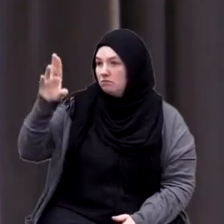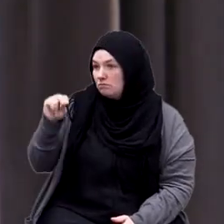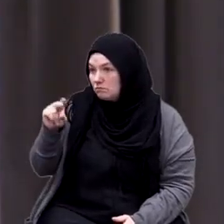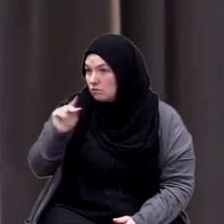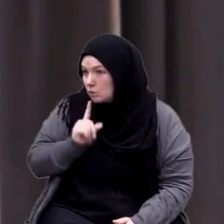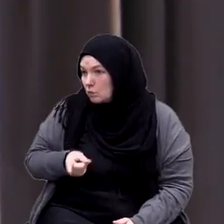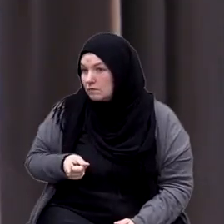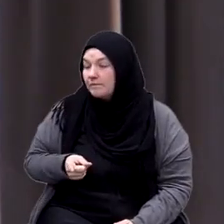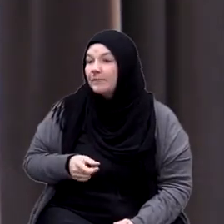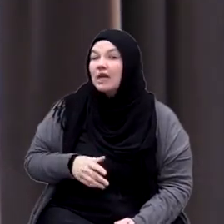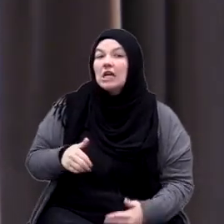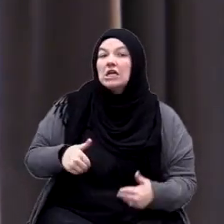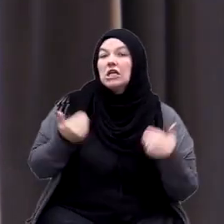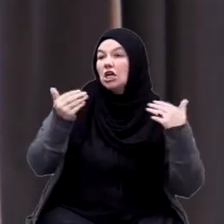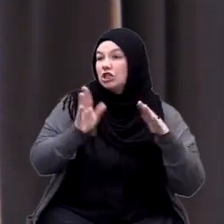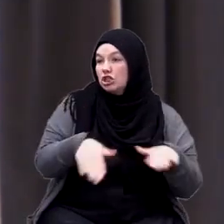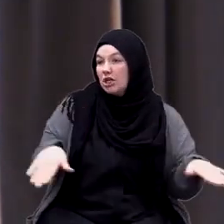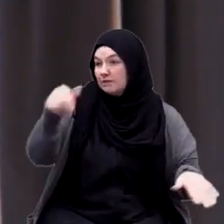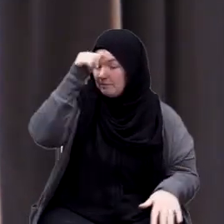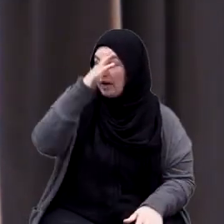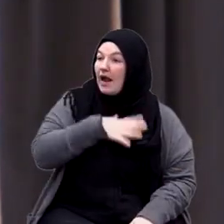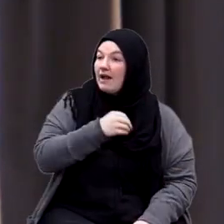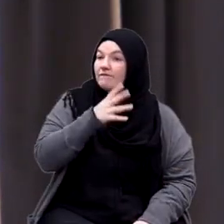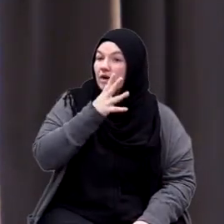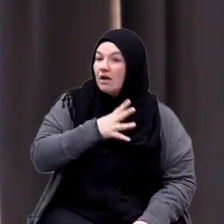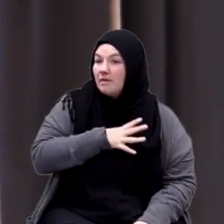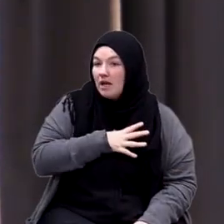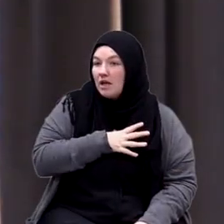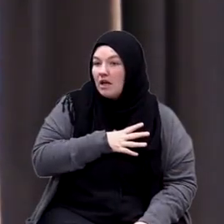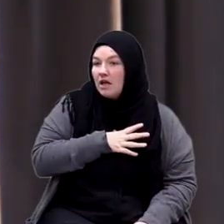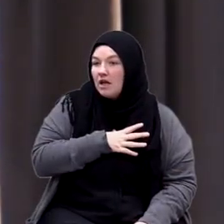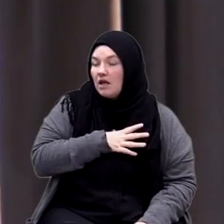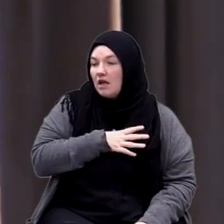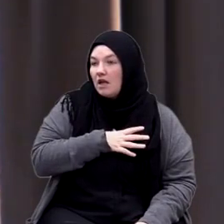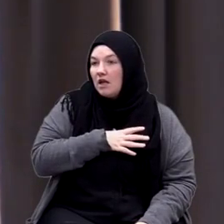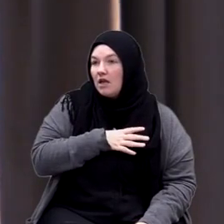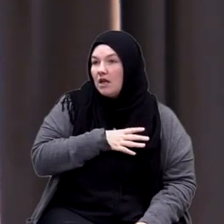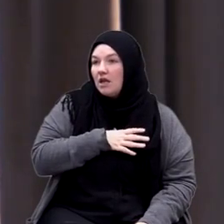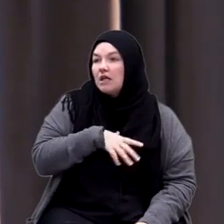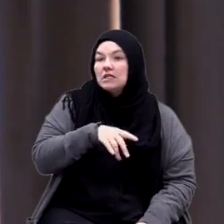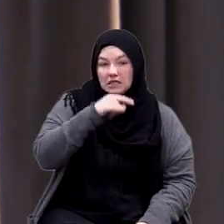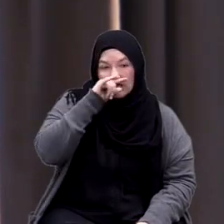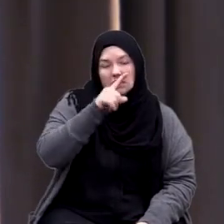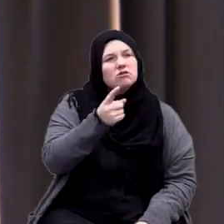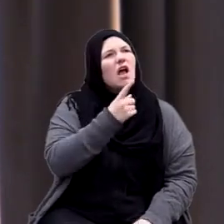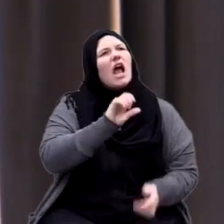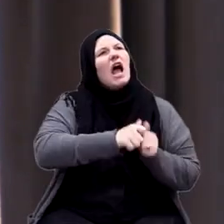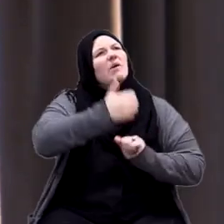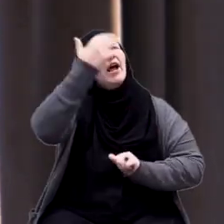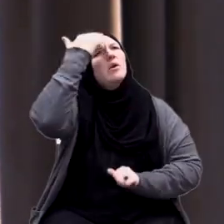children, males and females, and they say, how do I know that Allah exists?